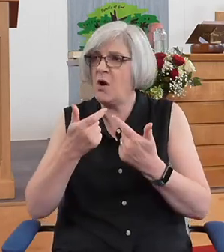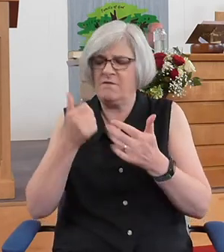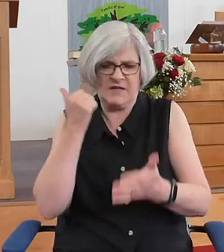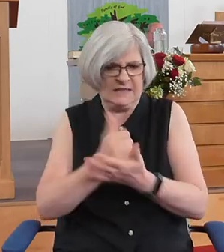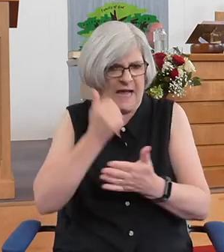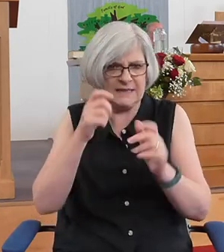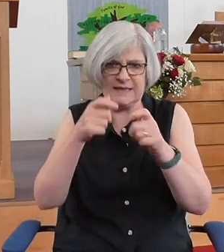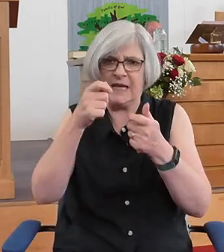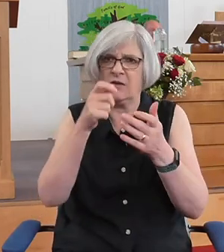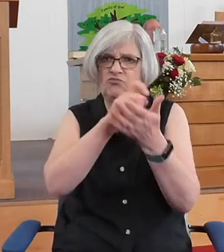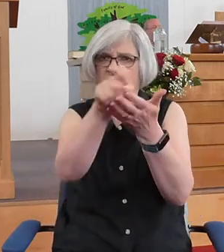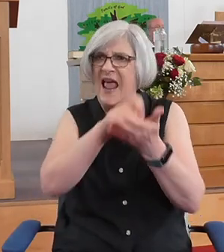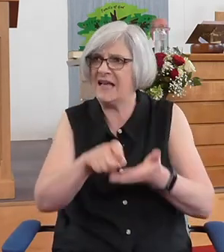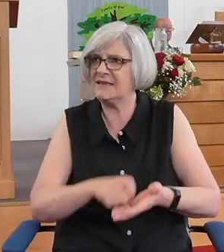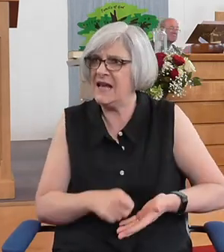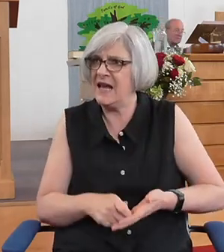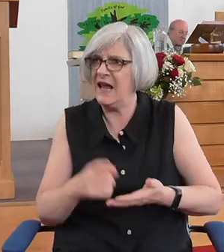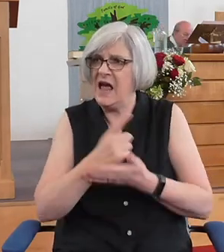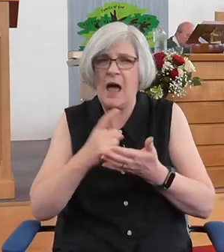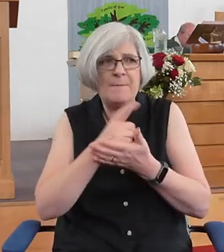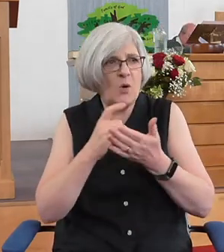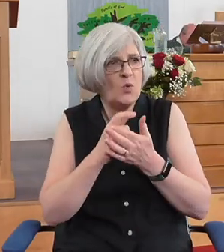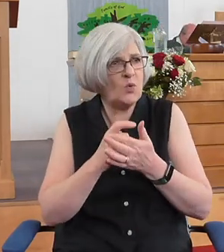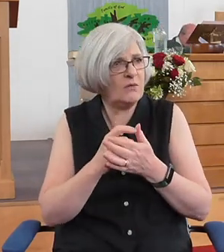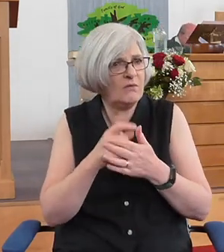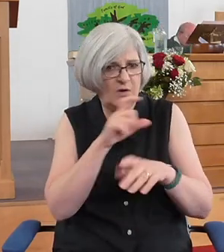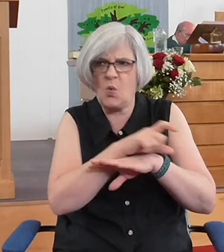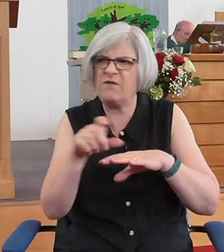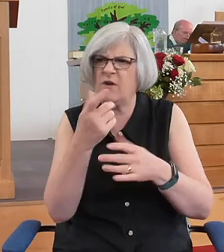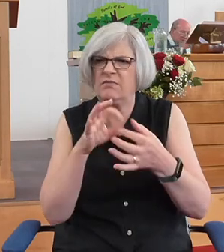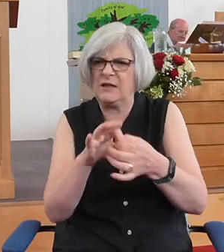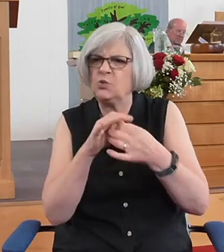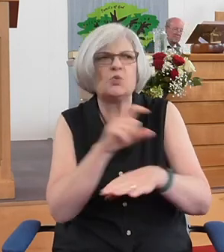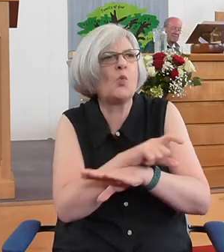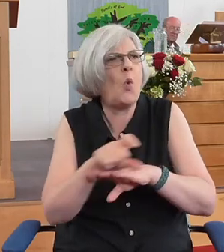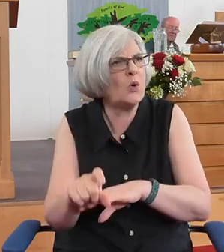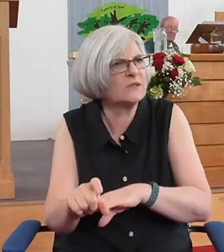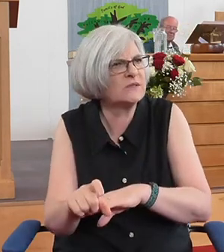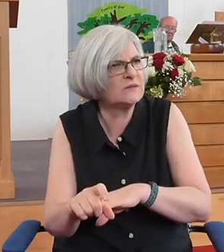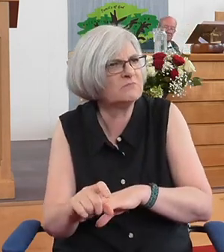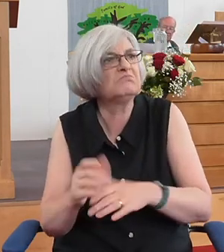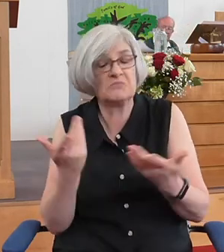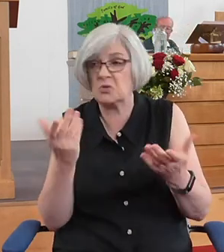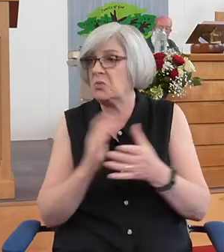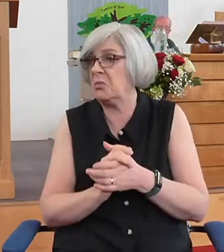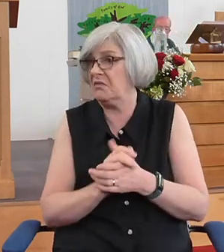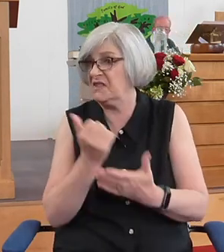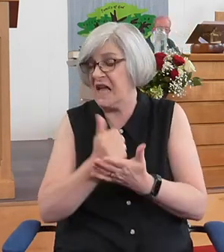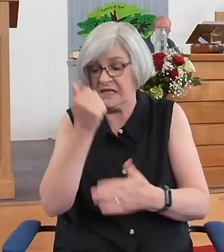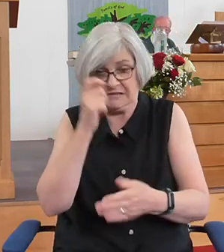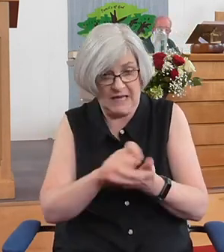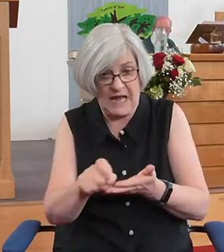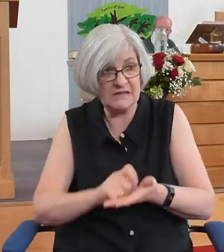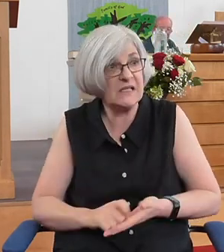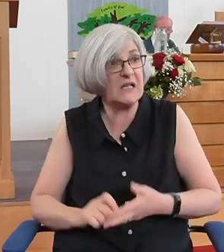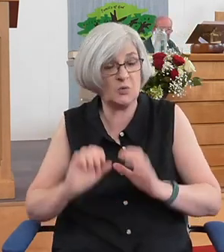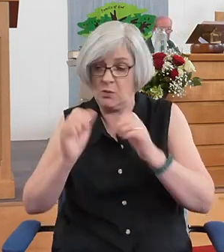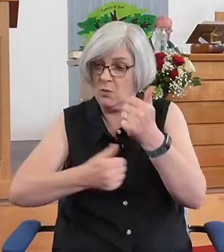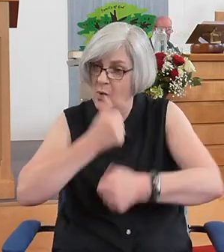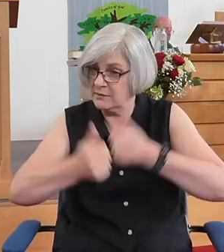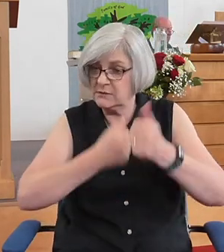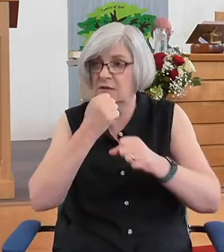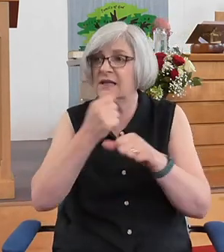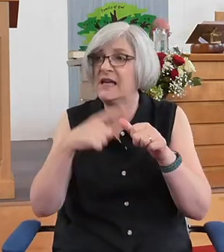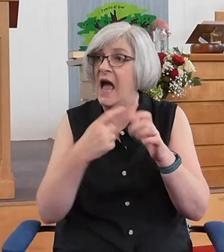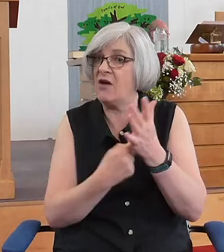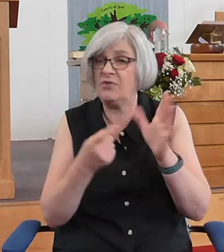course. So Gary's not with us this morning. He's spending some time with his dad this weekend. So just to say well done, Gary,